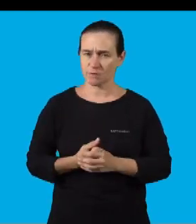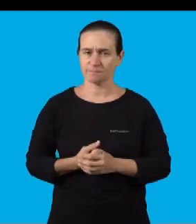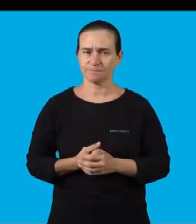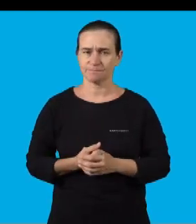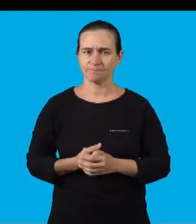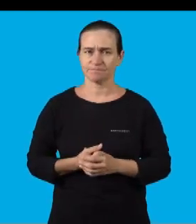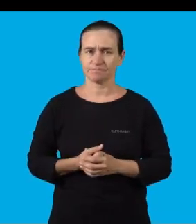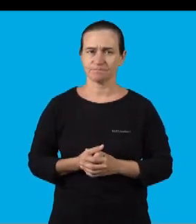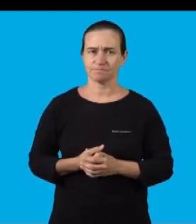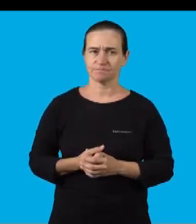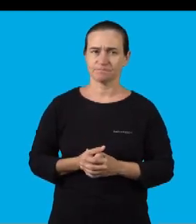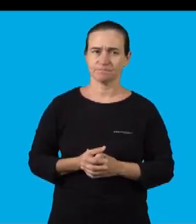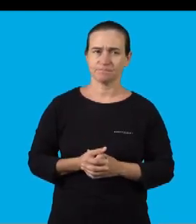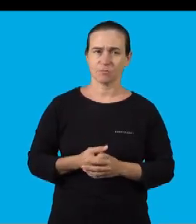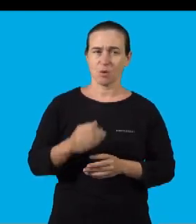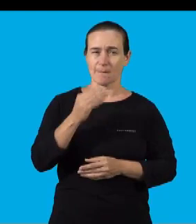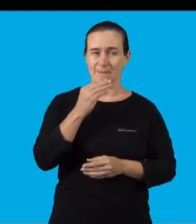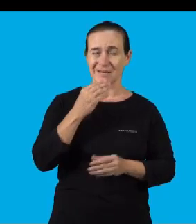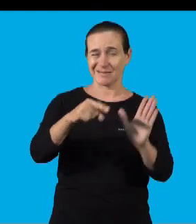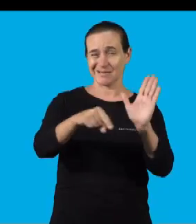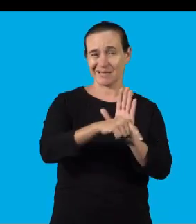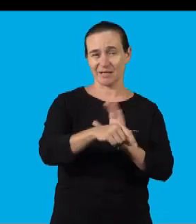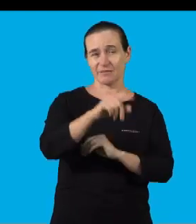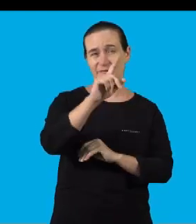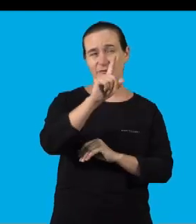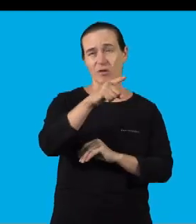here? Well, as the numerator, we are going to have a negative